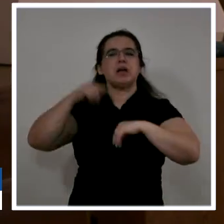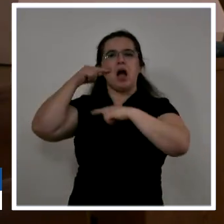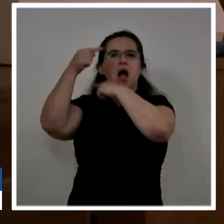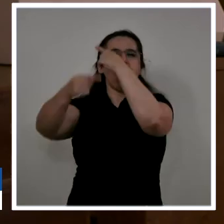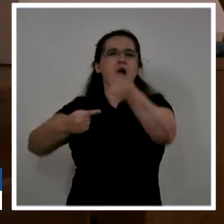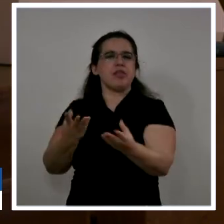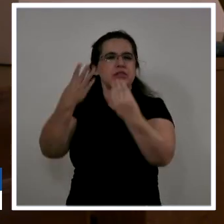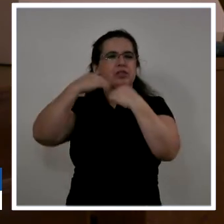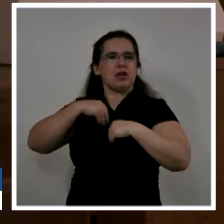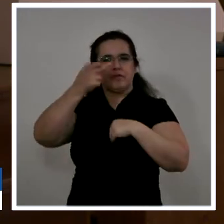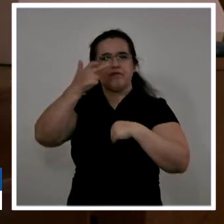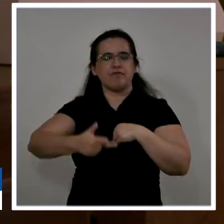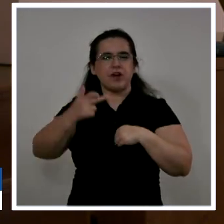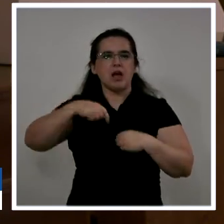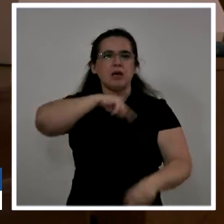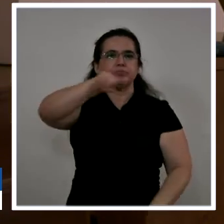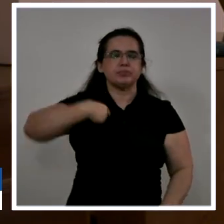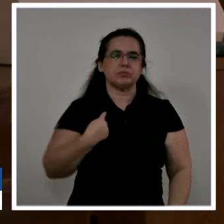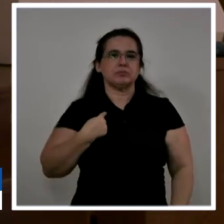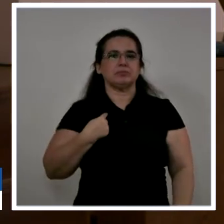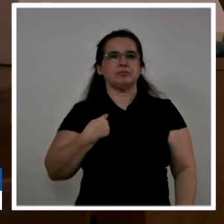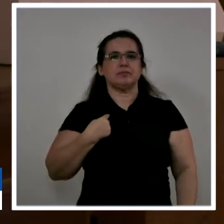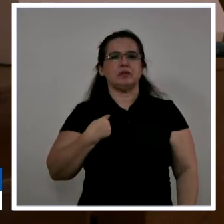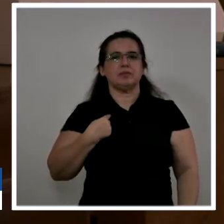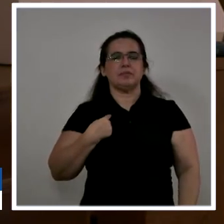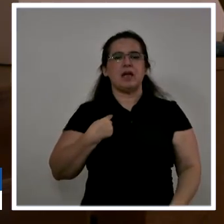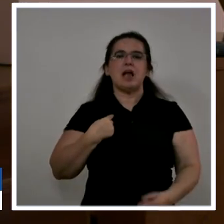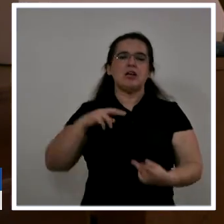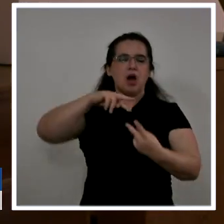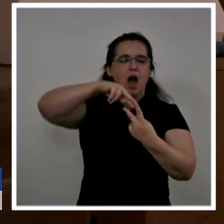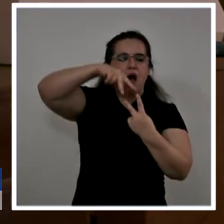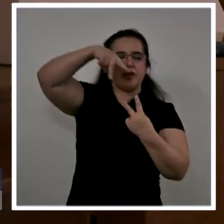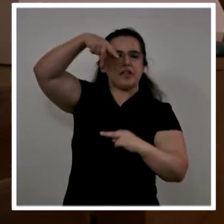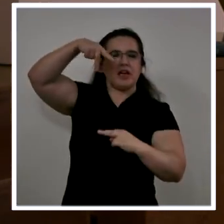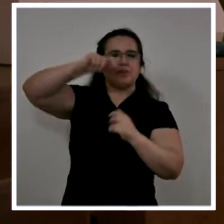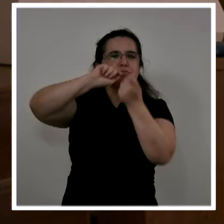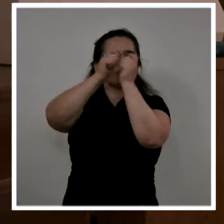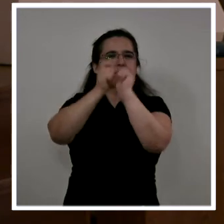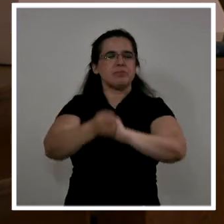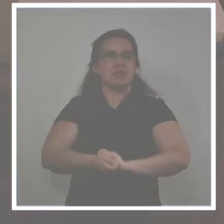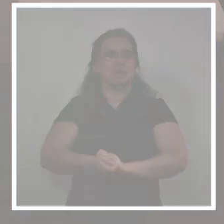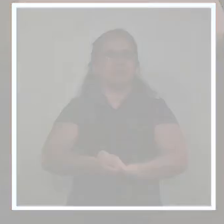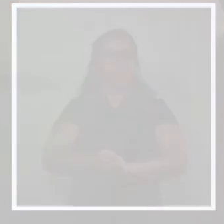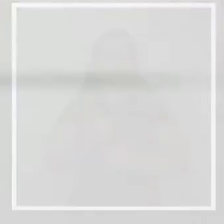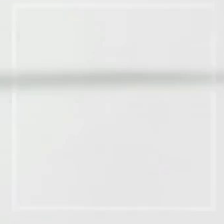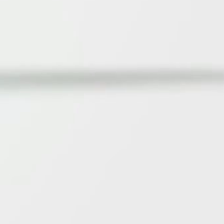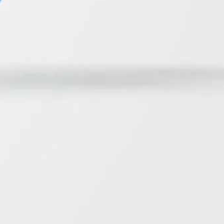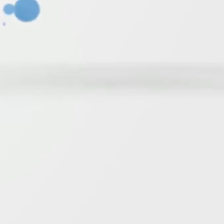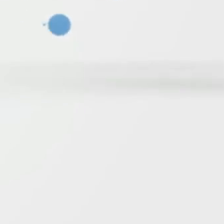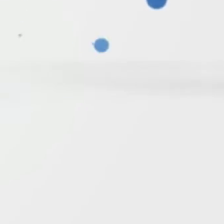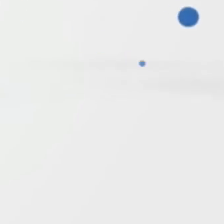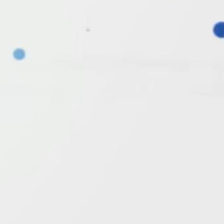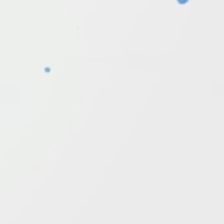he rewrote our DNA. Ele reprogramou o nosso ADN. Amen. Amém.